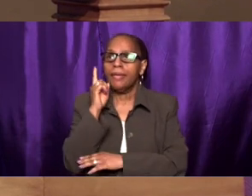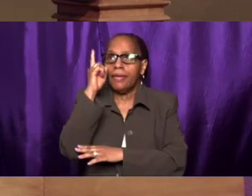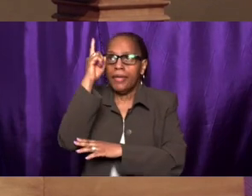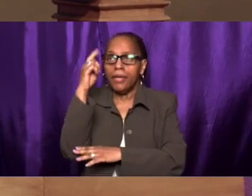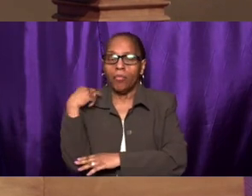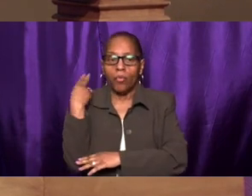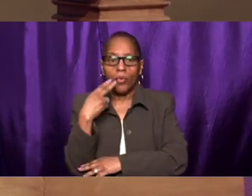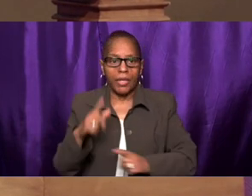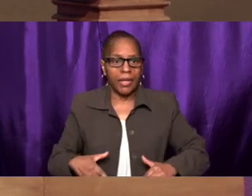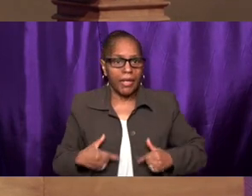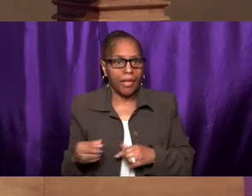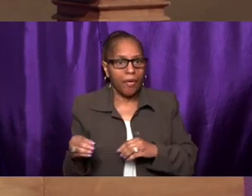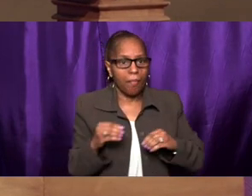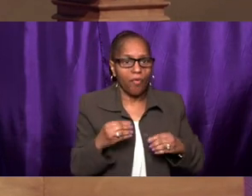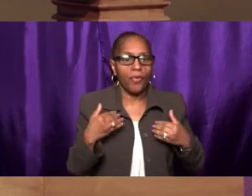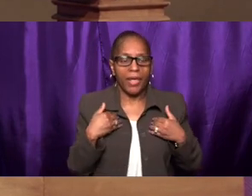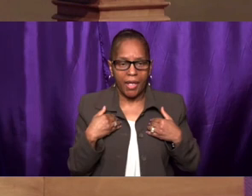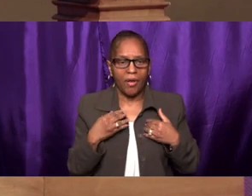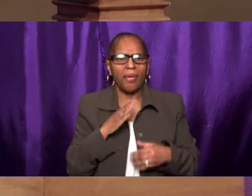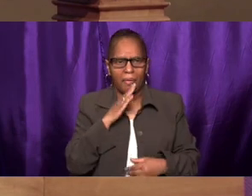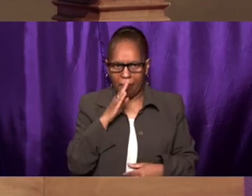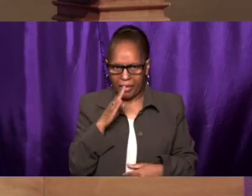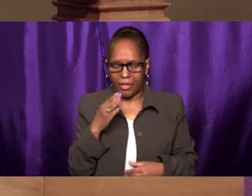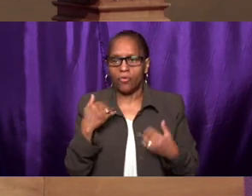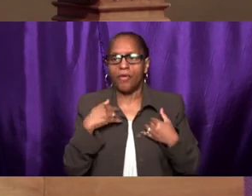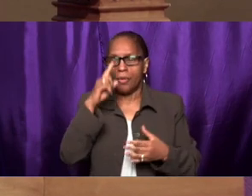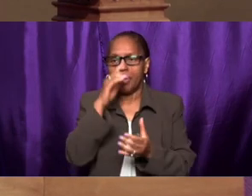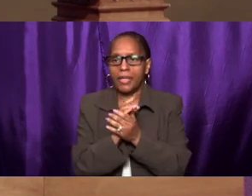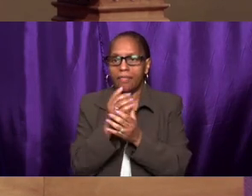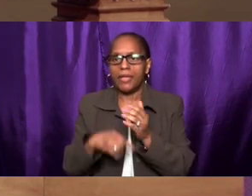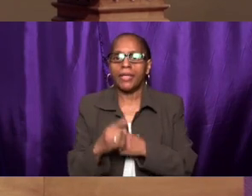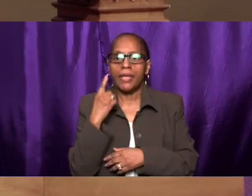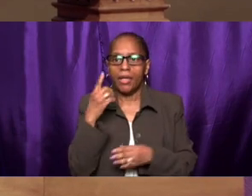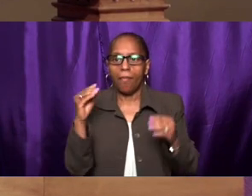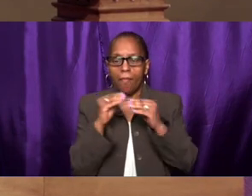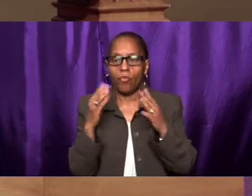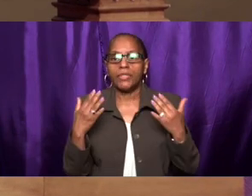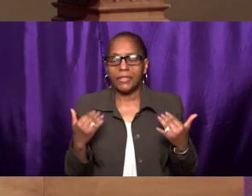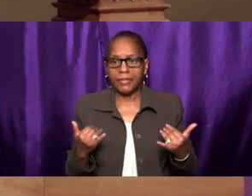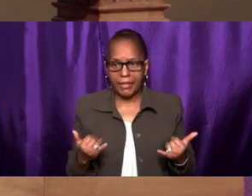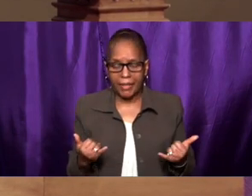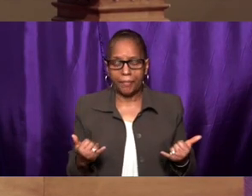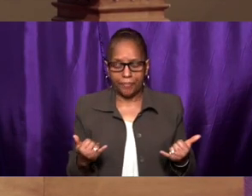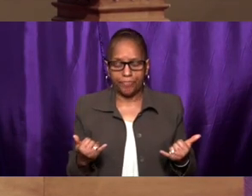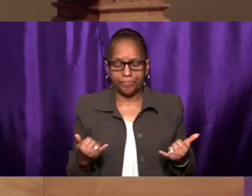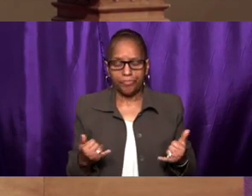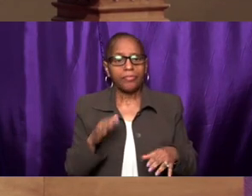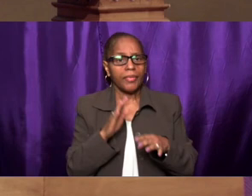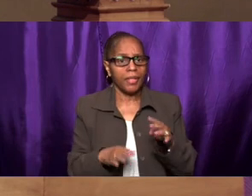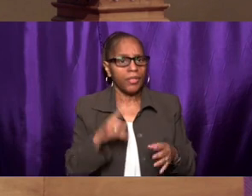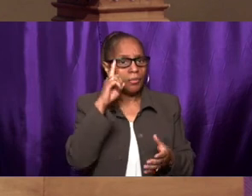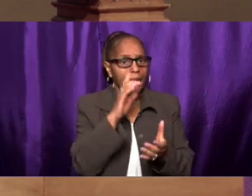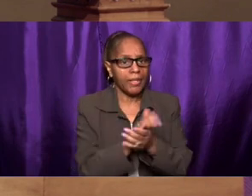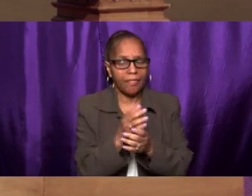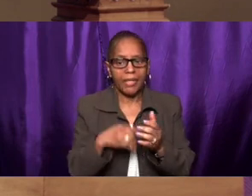live and move and we have our being. And baby, you got to believe in him more today than you